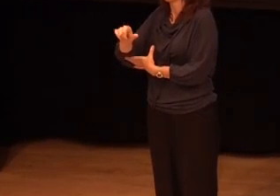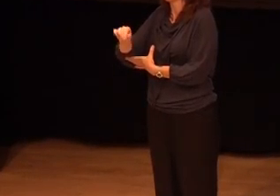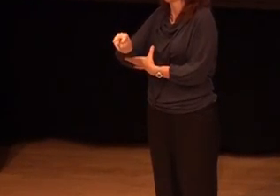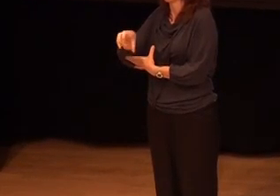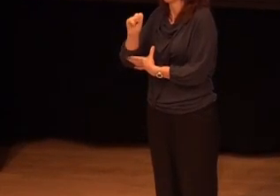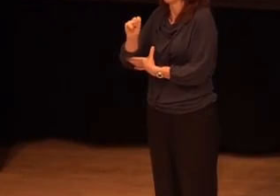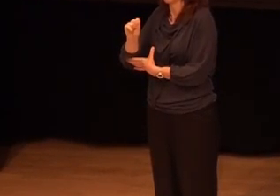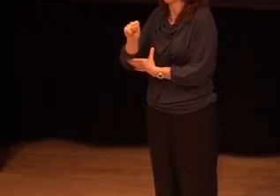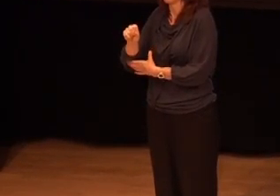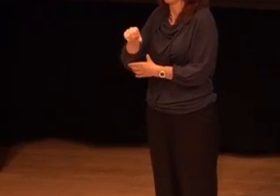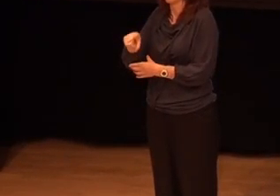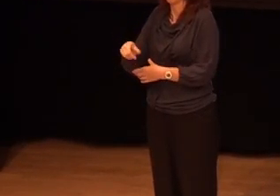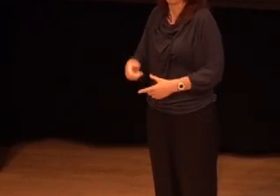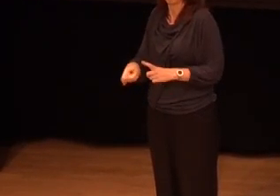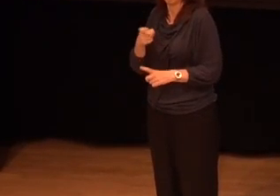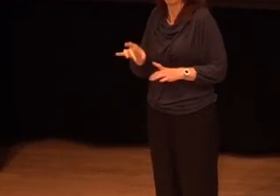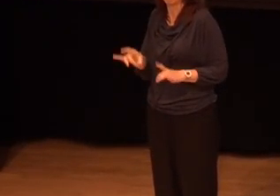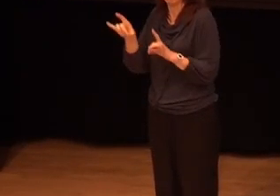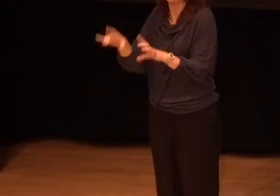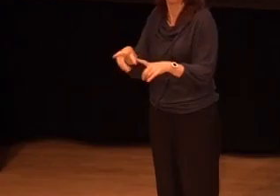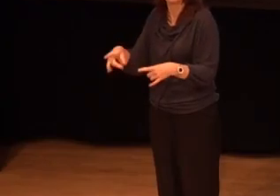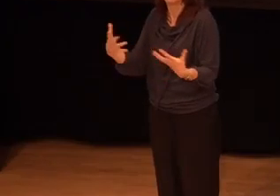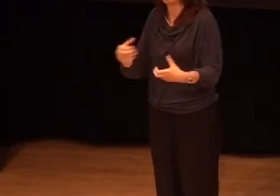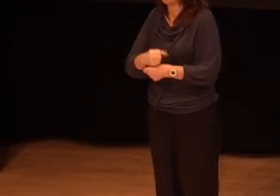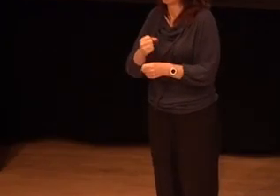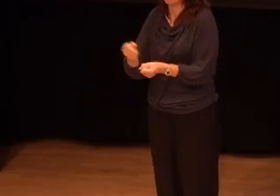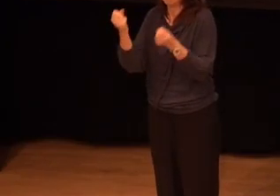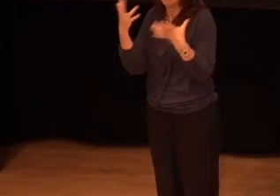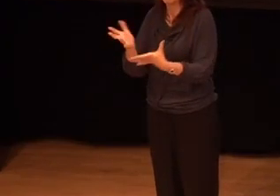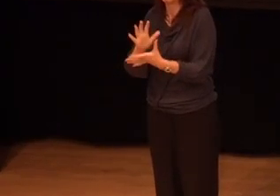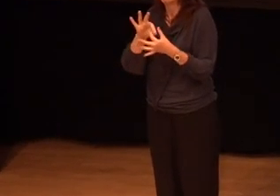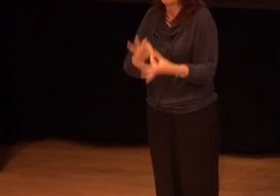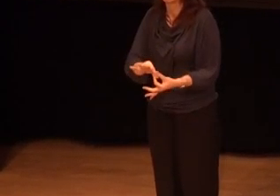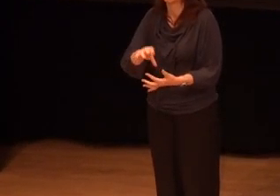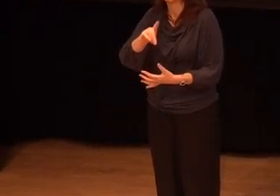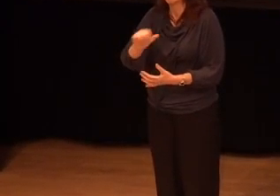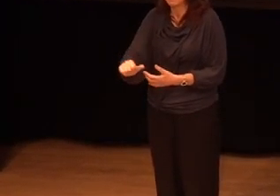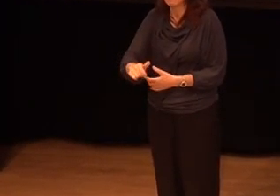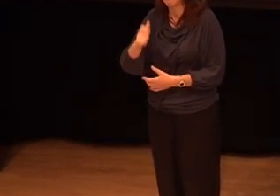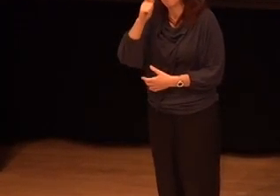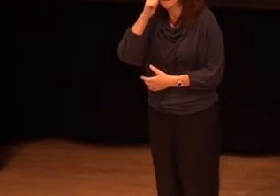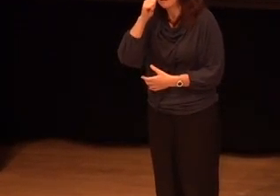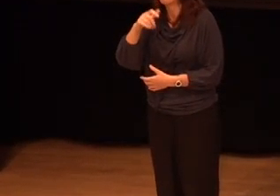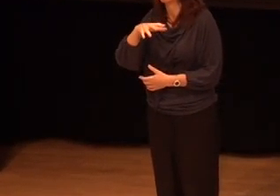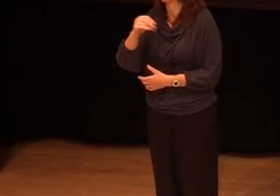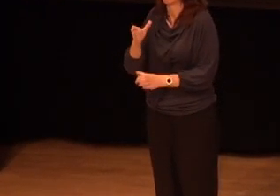award-winning documentarian with numerous productions in the areas of disability, ethnicity, and